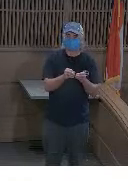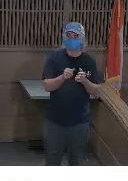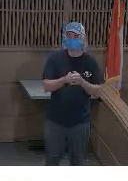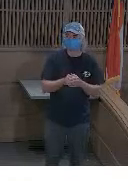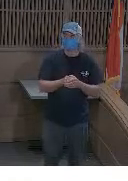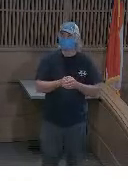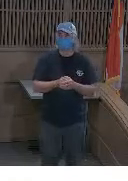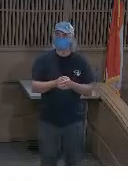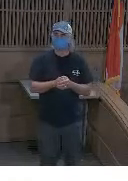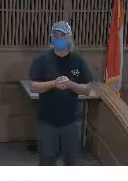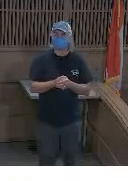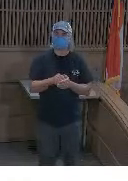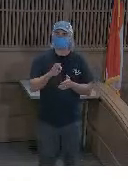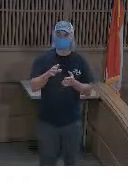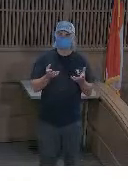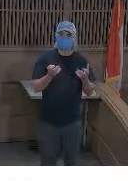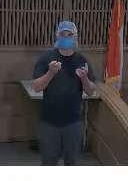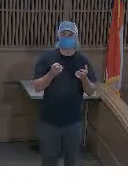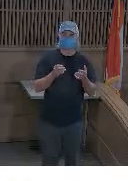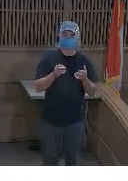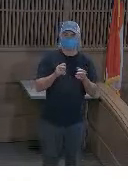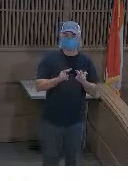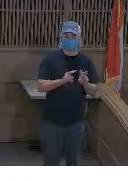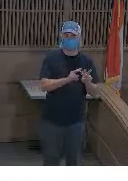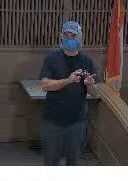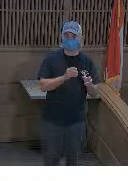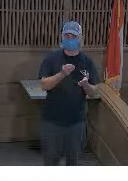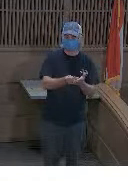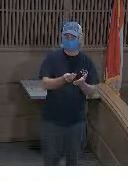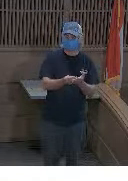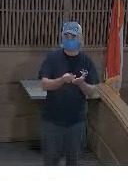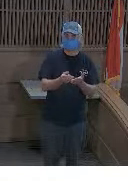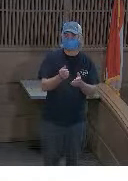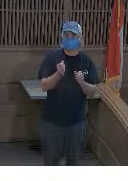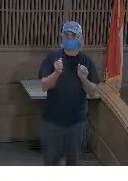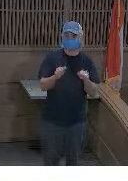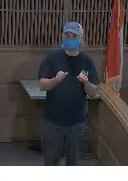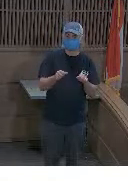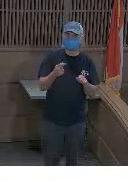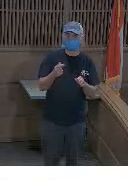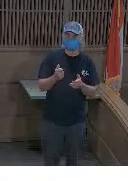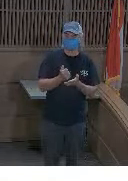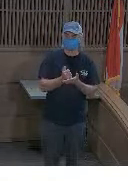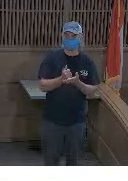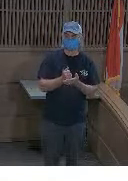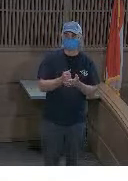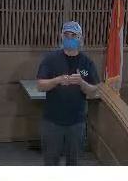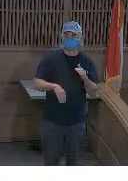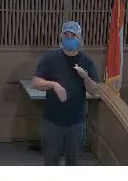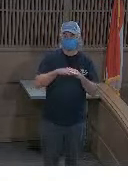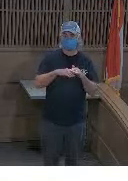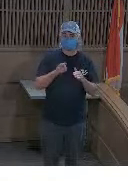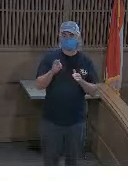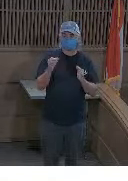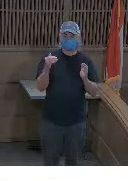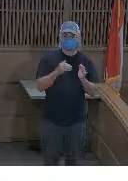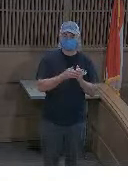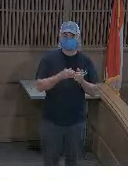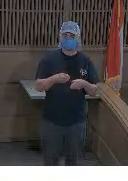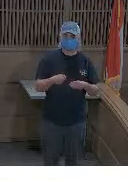funeral funds that's available to help the person that had the virus, that's up to $9,000 that they would